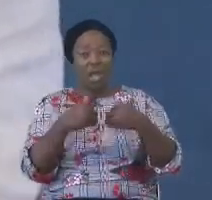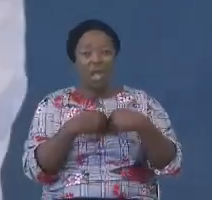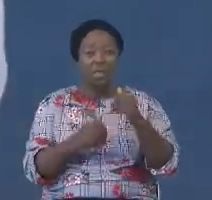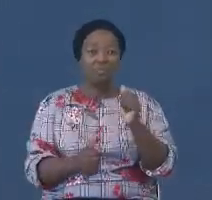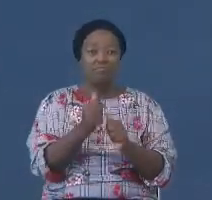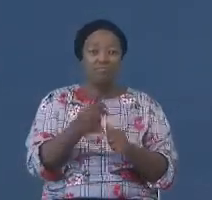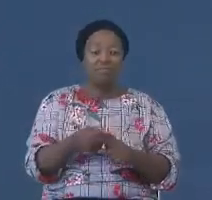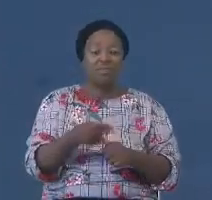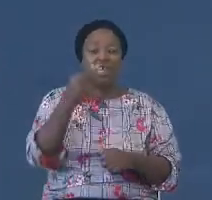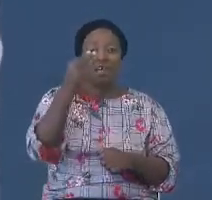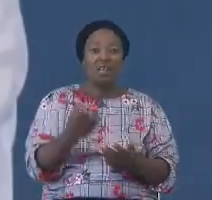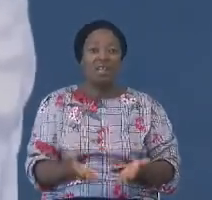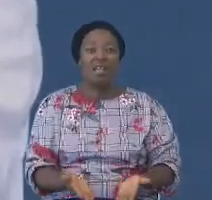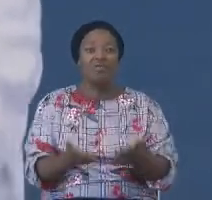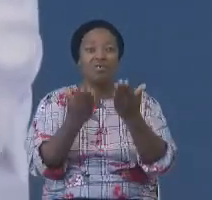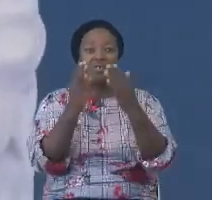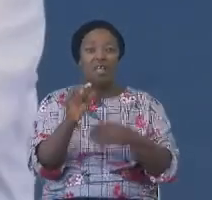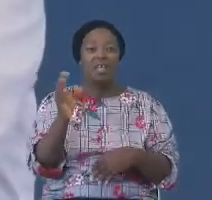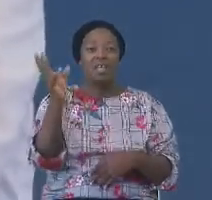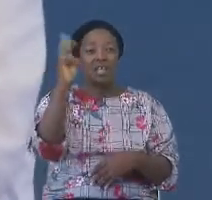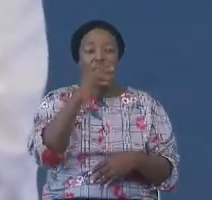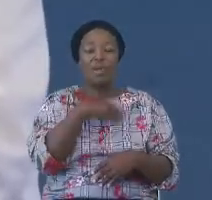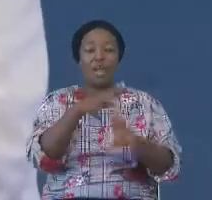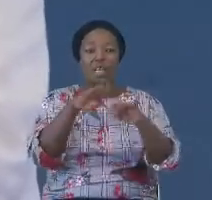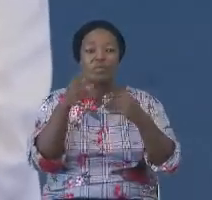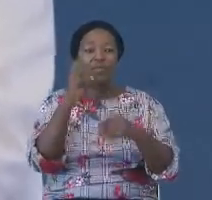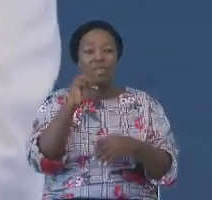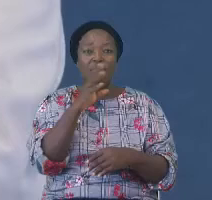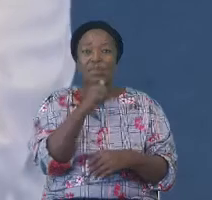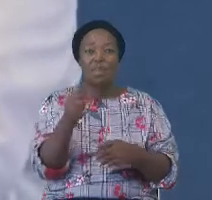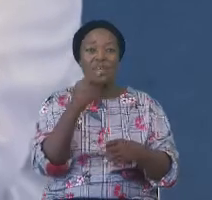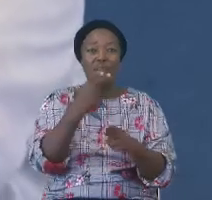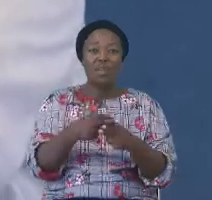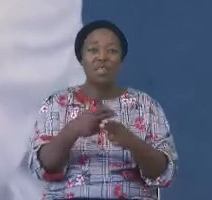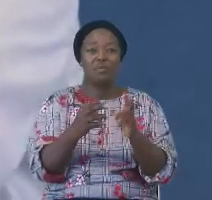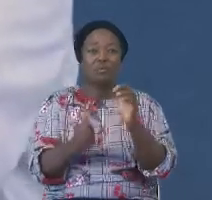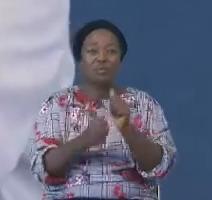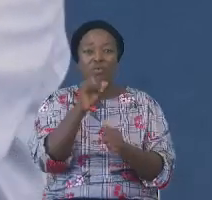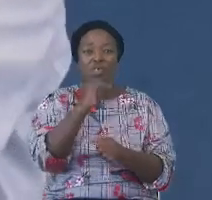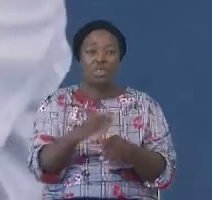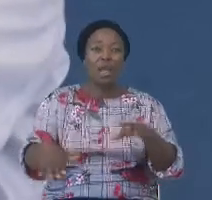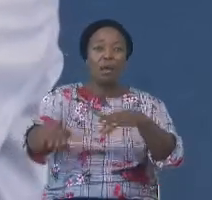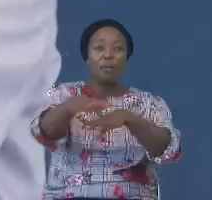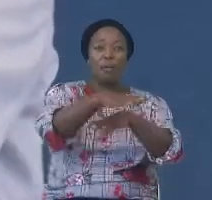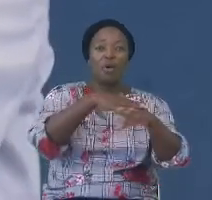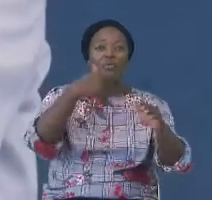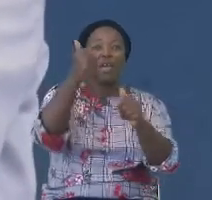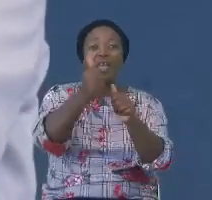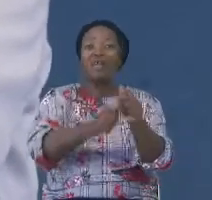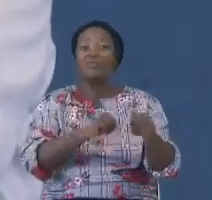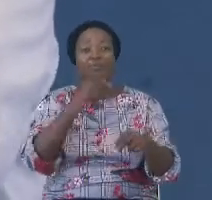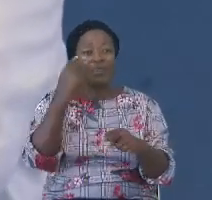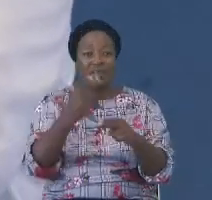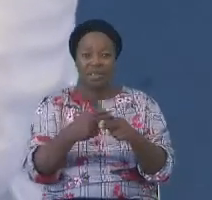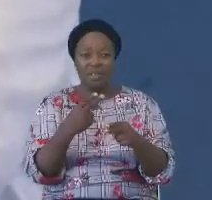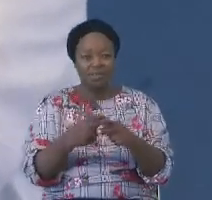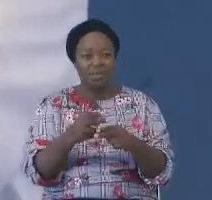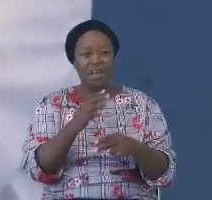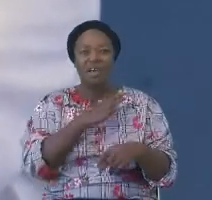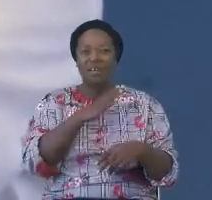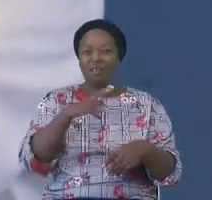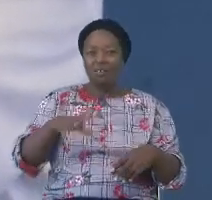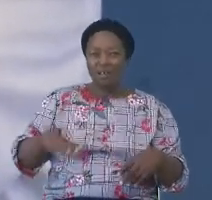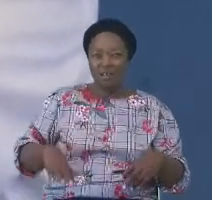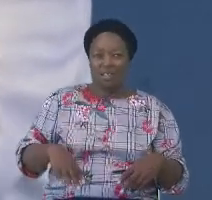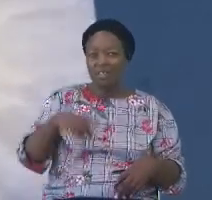god also has highly exalted humor and giving him a name